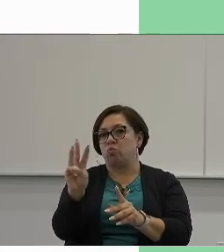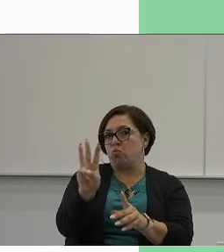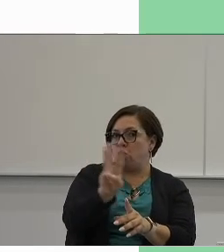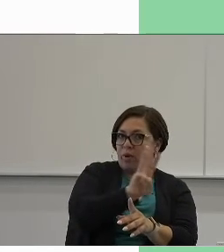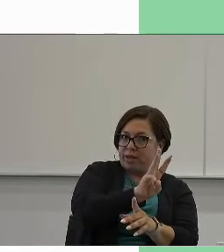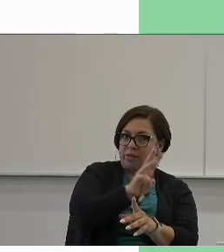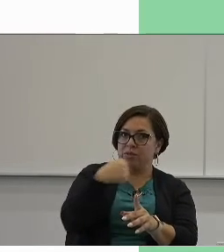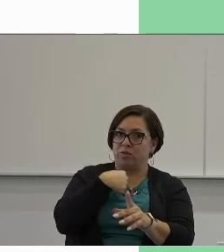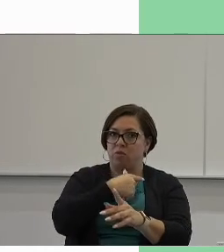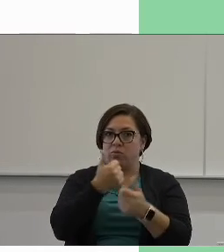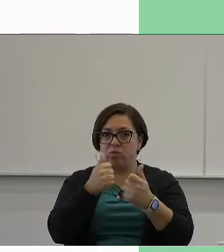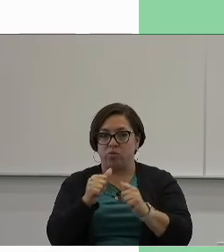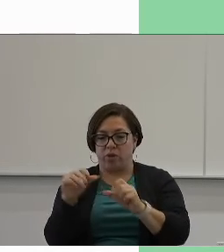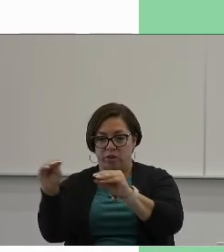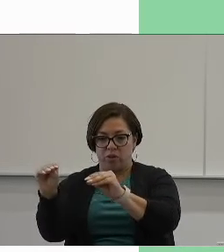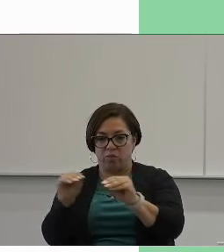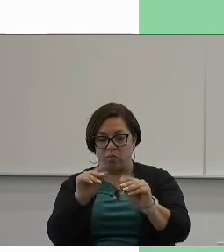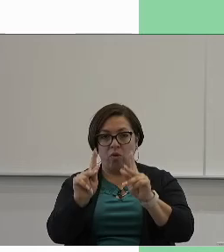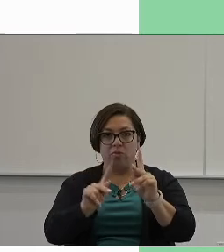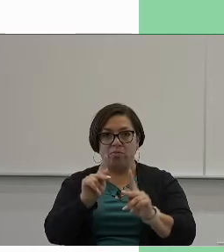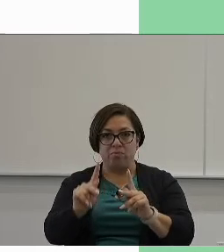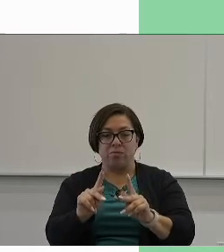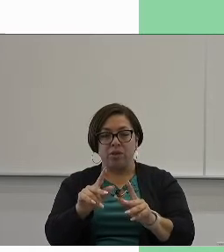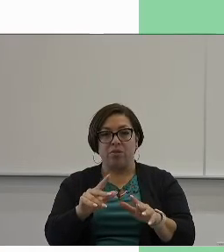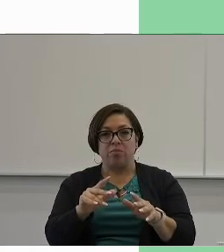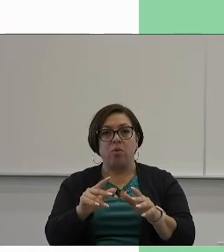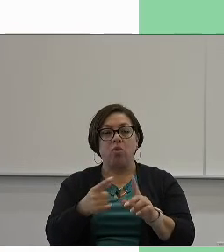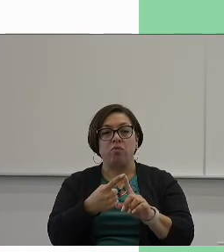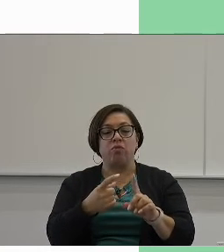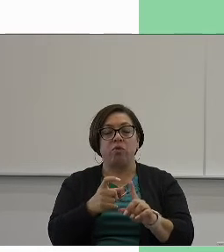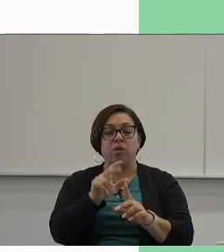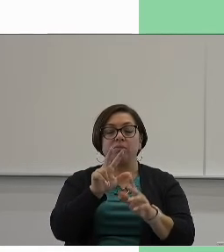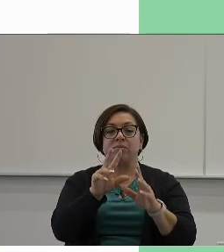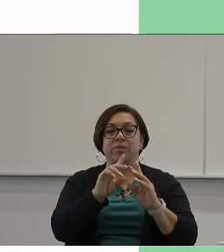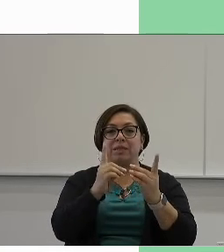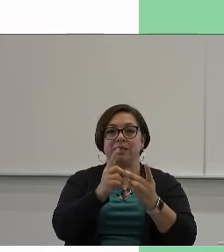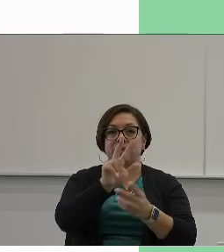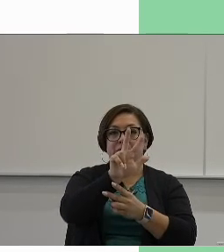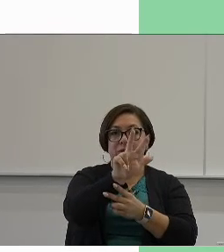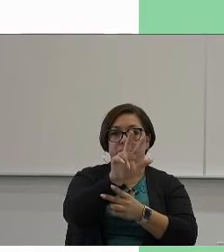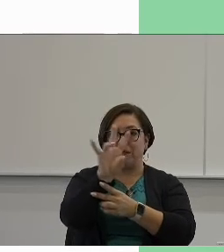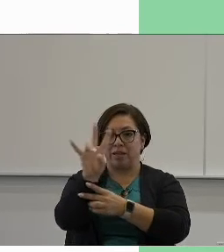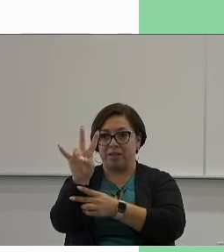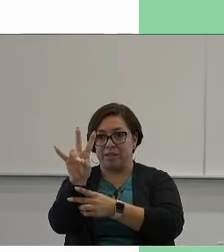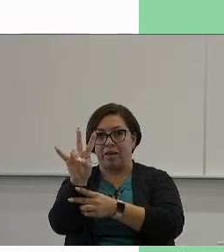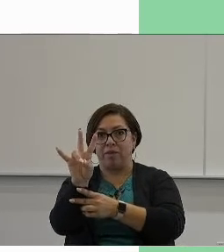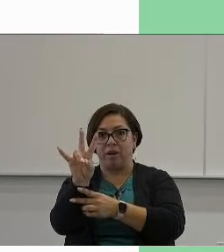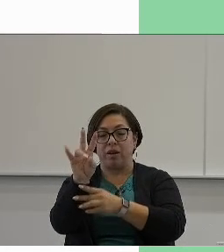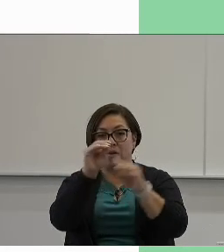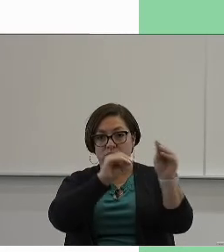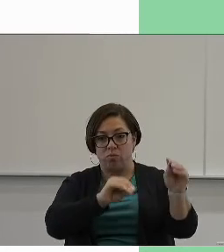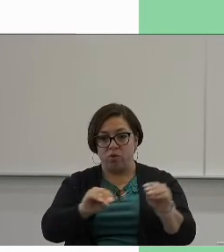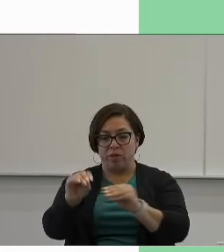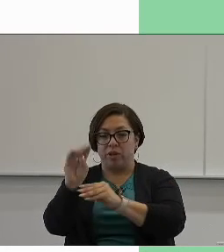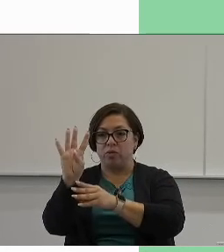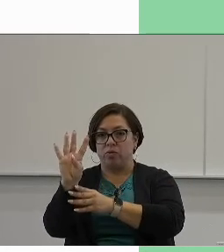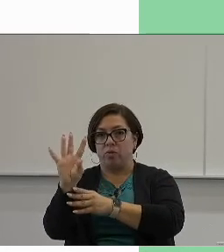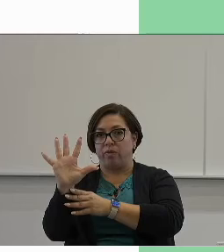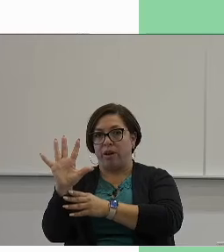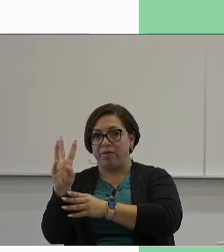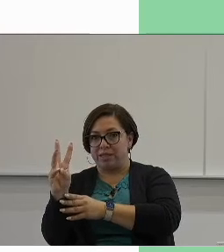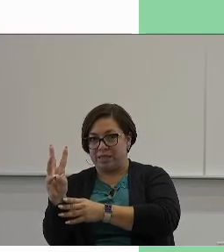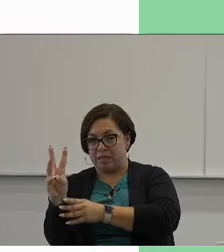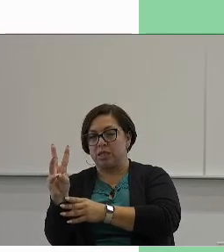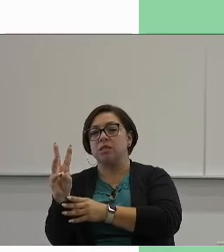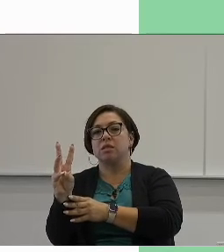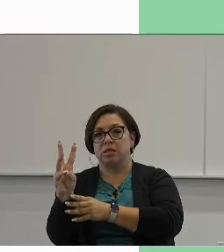by moving population out of Districts 3 and 7, spreading it across 4, 5, and 6. And so that's how the committee accomplished that